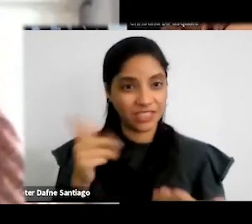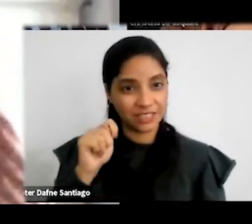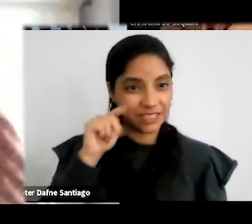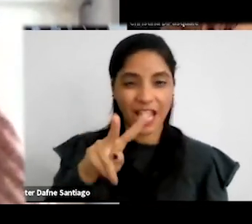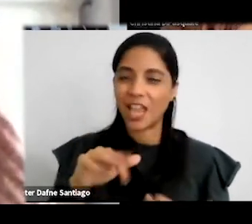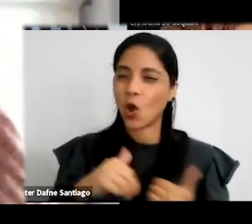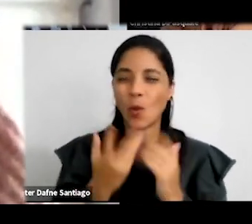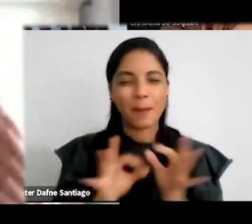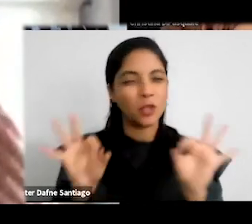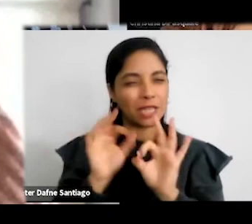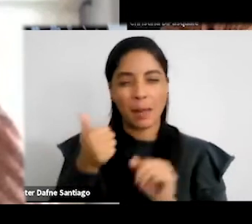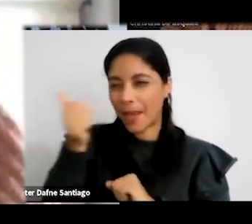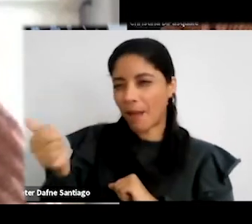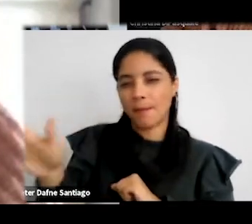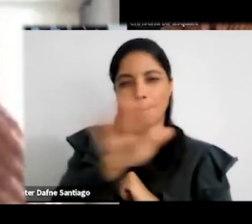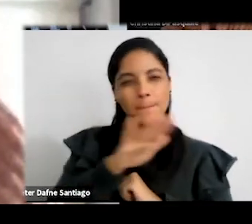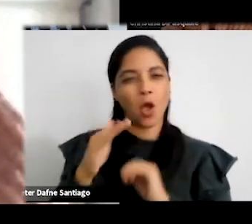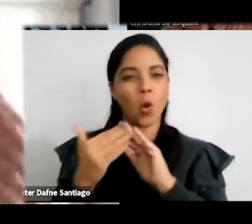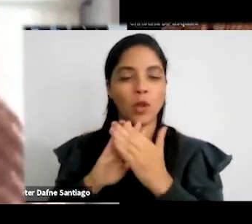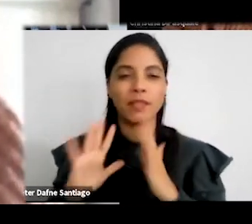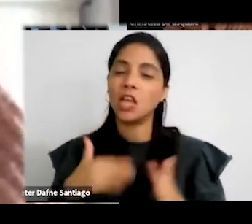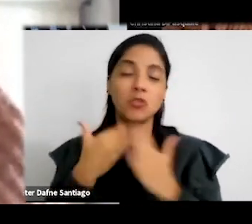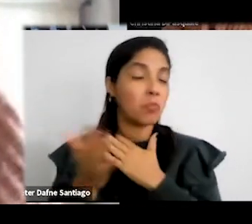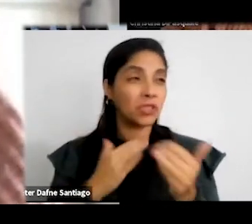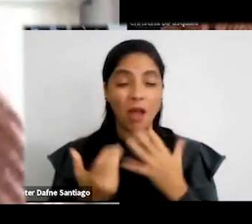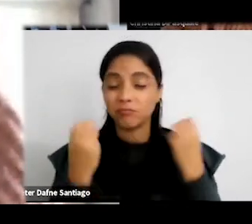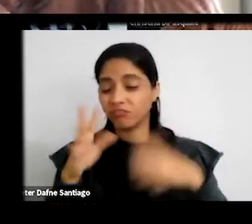really got behind this series. So